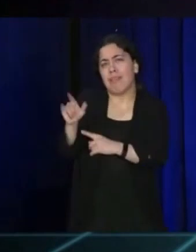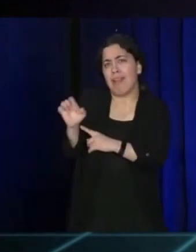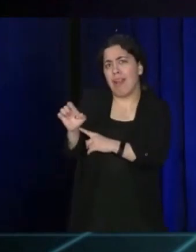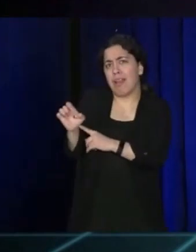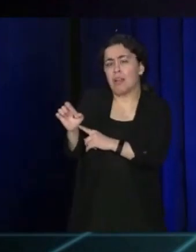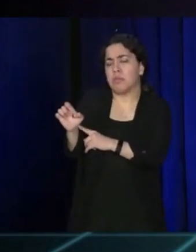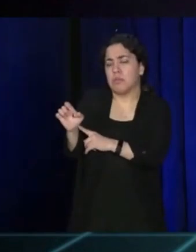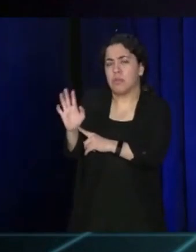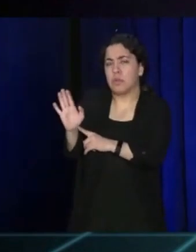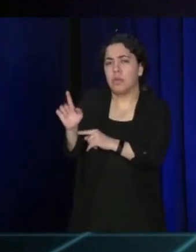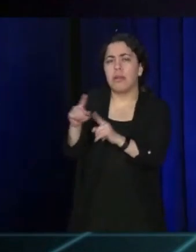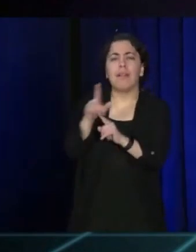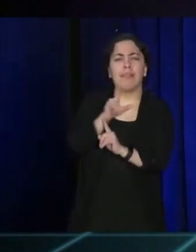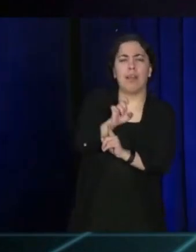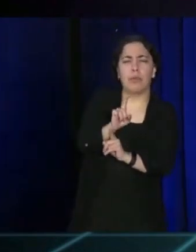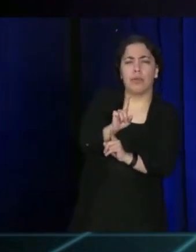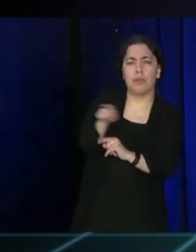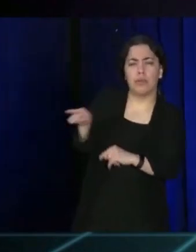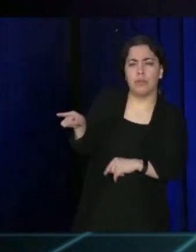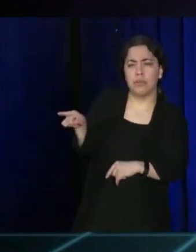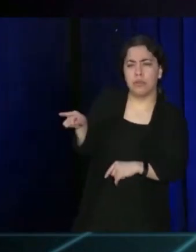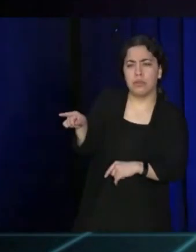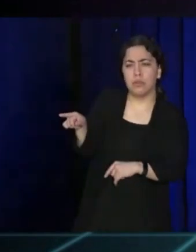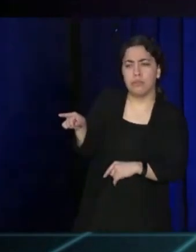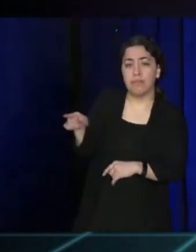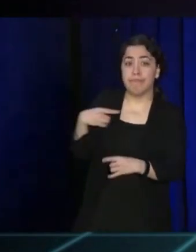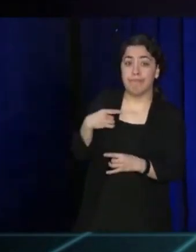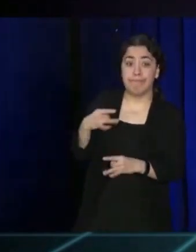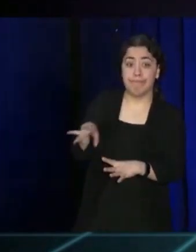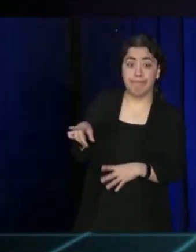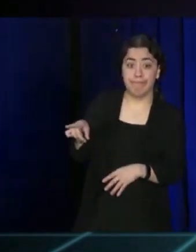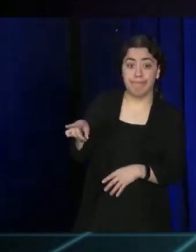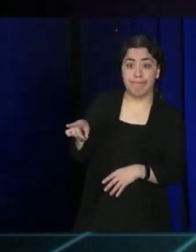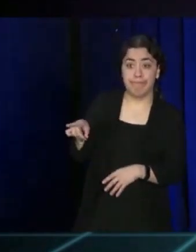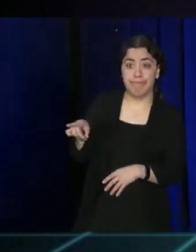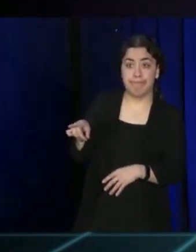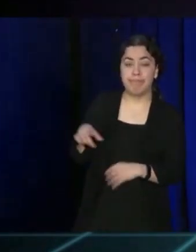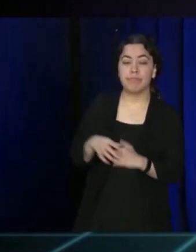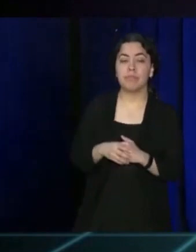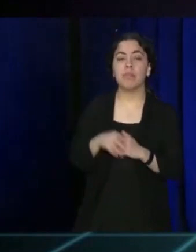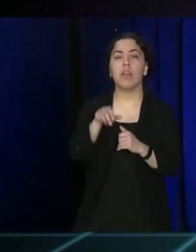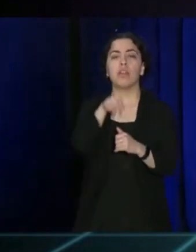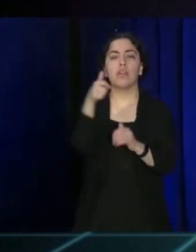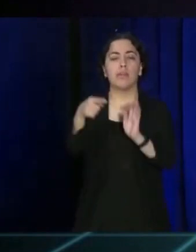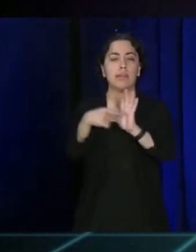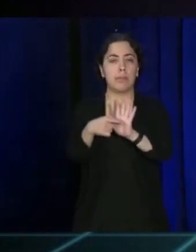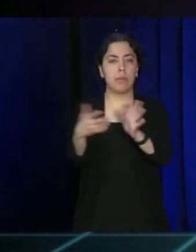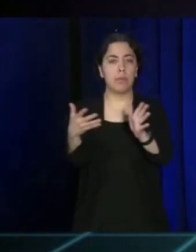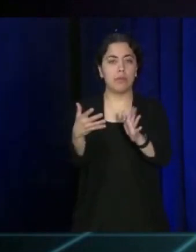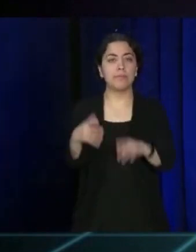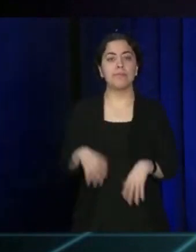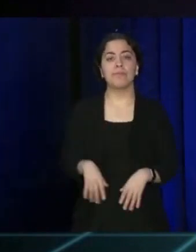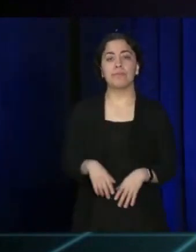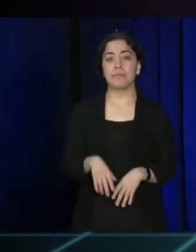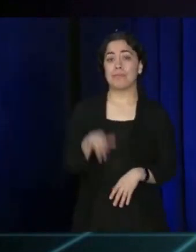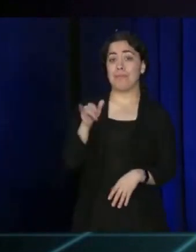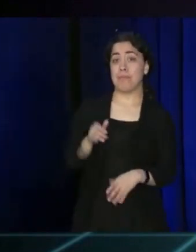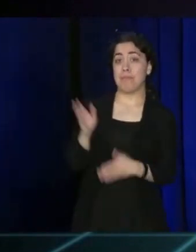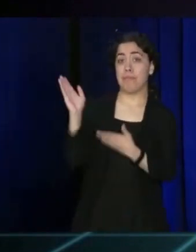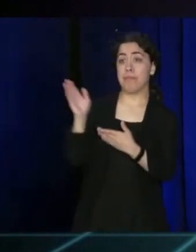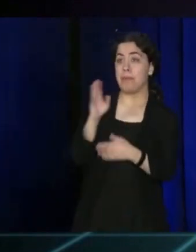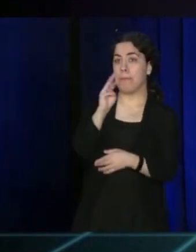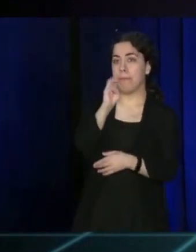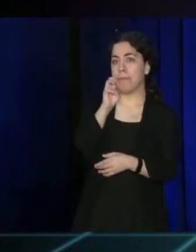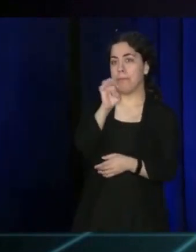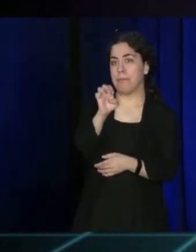right here, and I don't like it. All right, here's another one. This was a meme that somebody created as a result